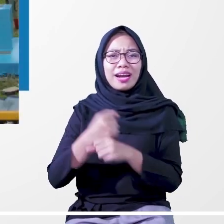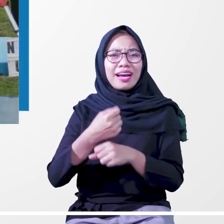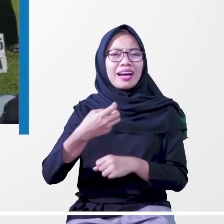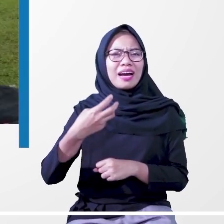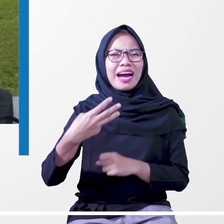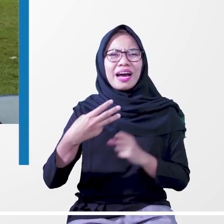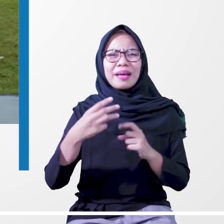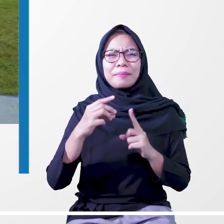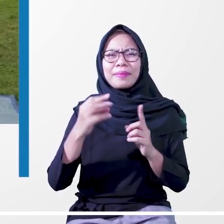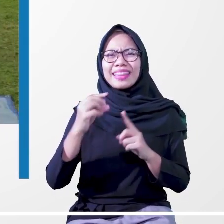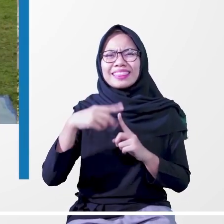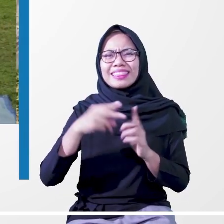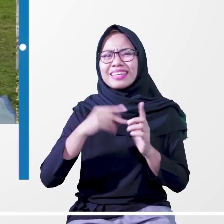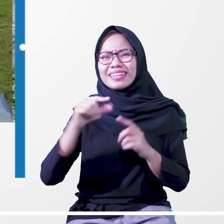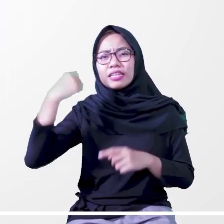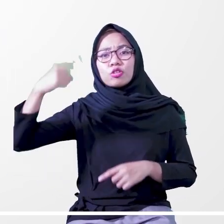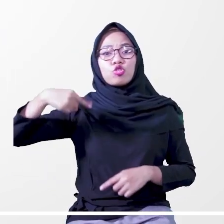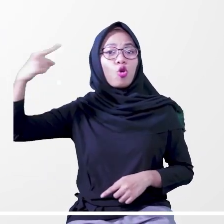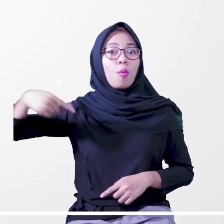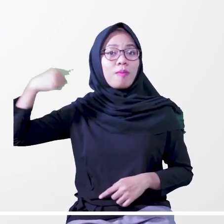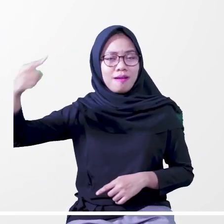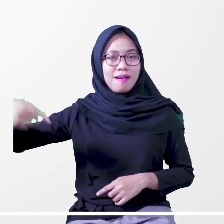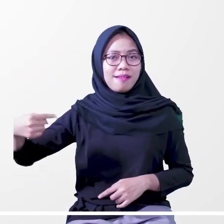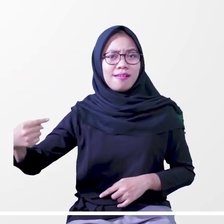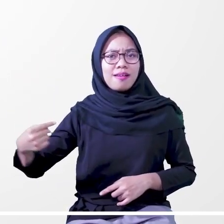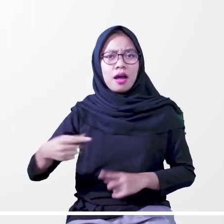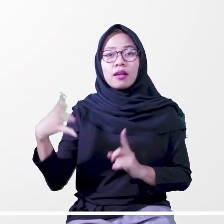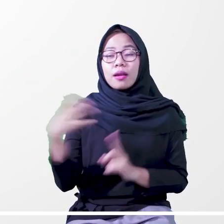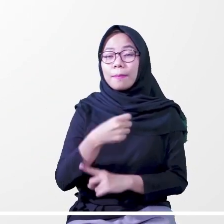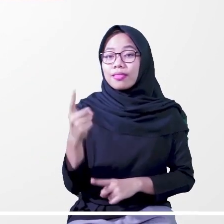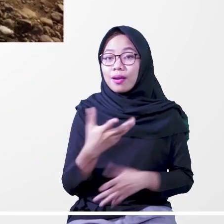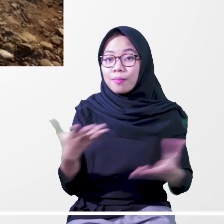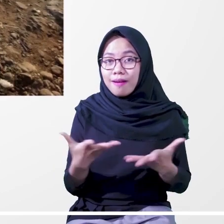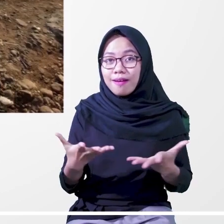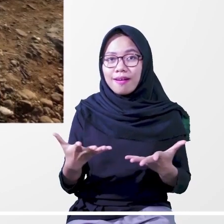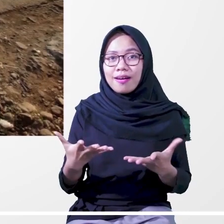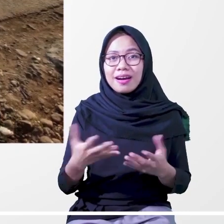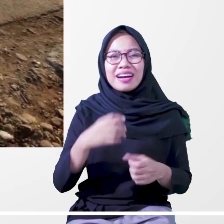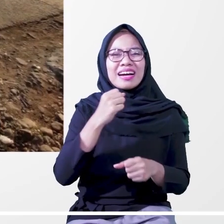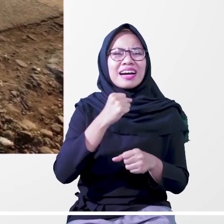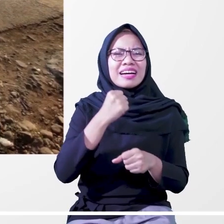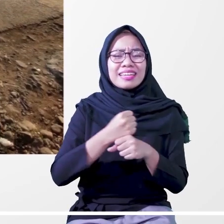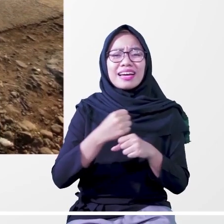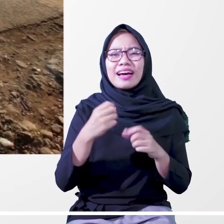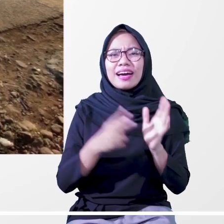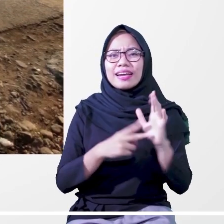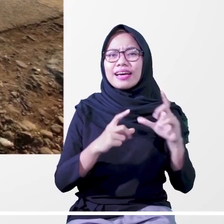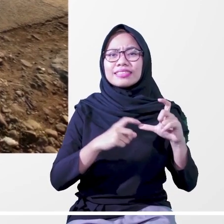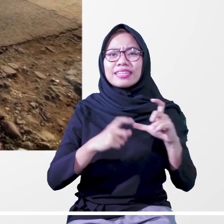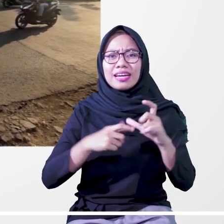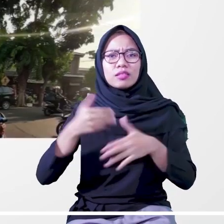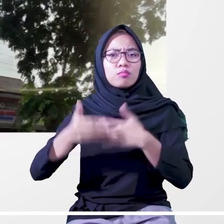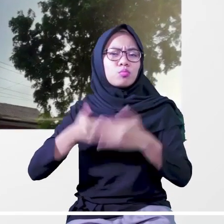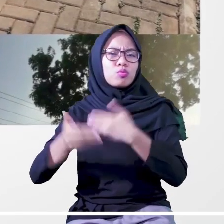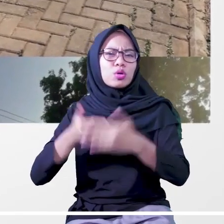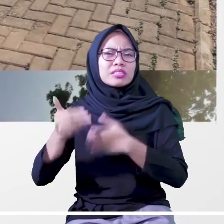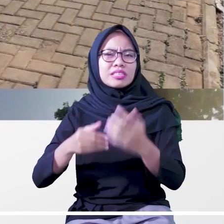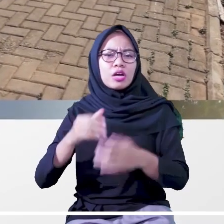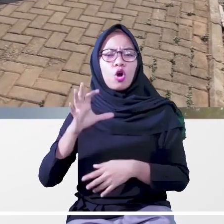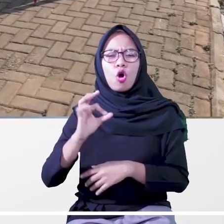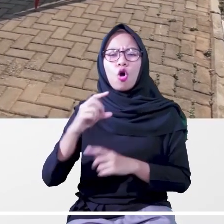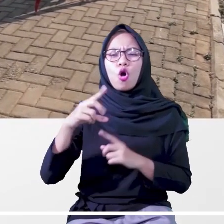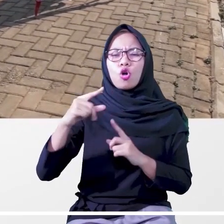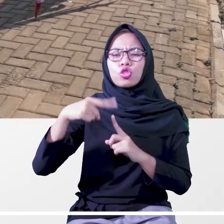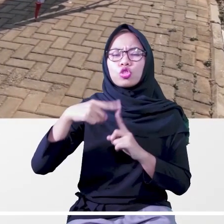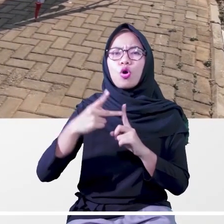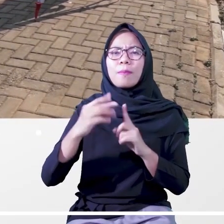of the difference between geodetic height from GNSS measurement with orthometric heights from leveling measurement that had